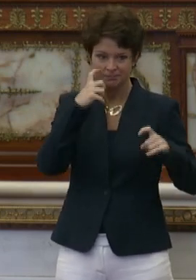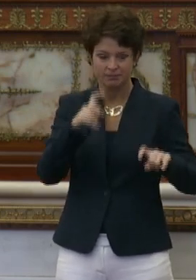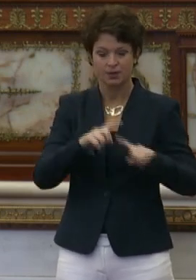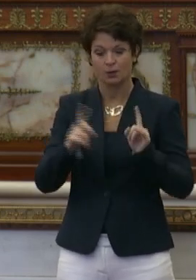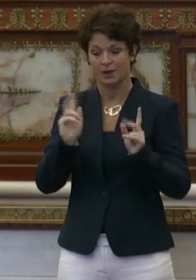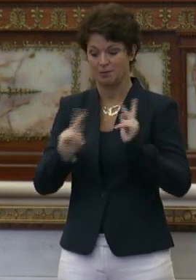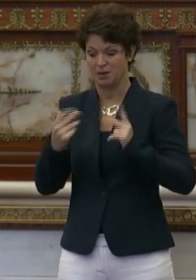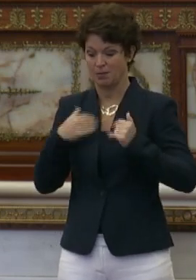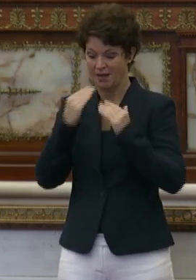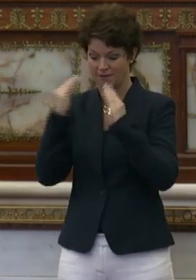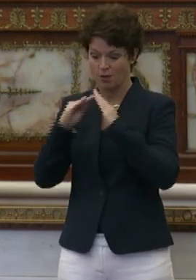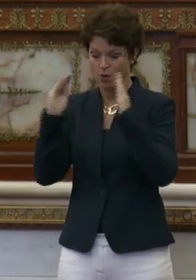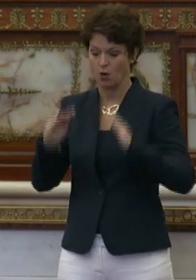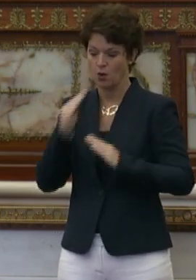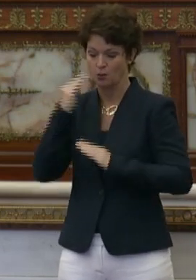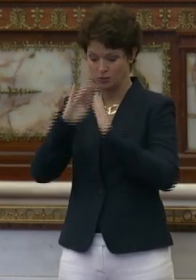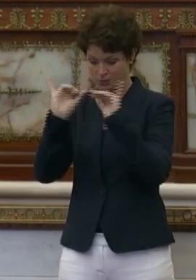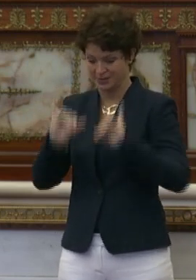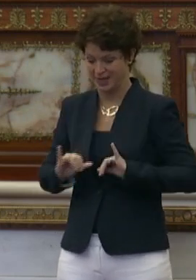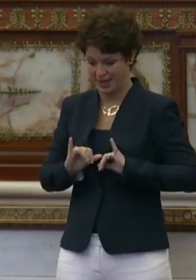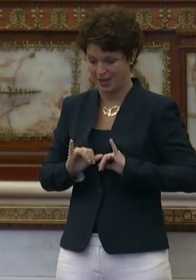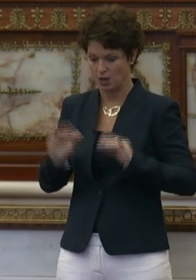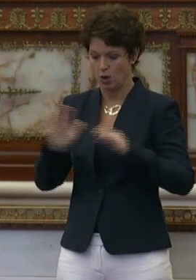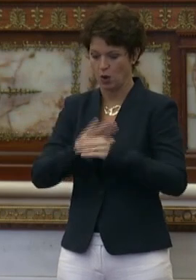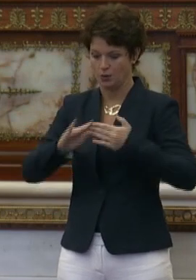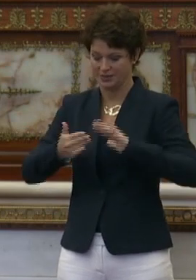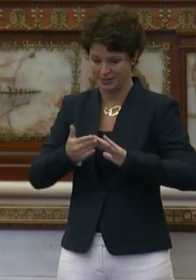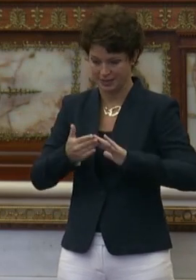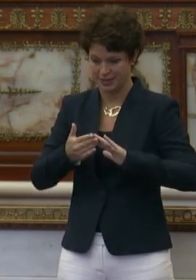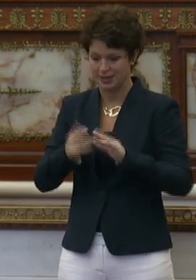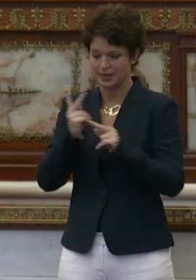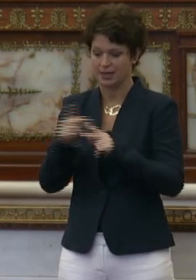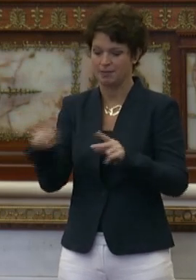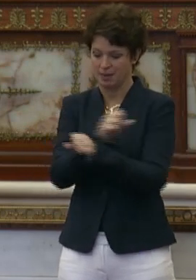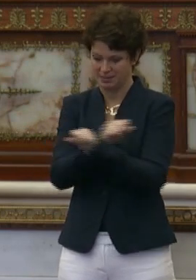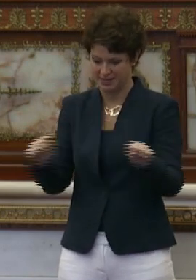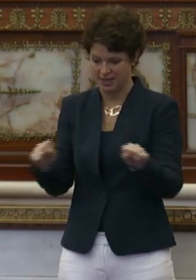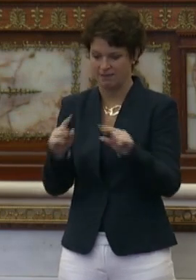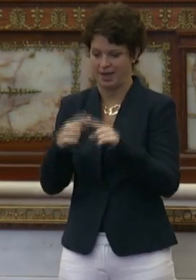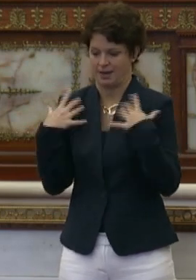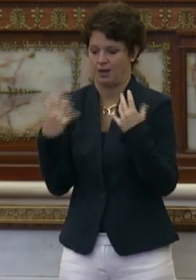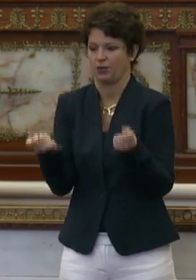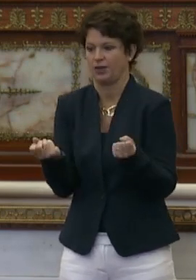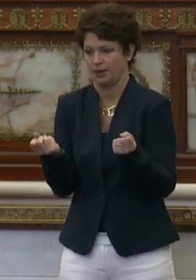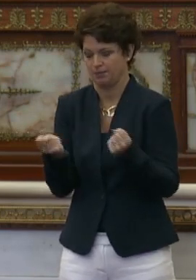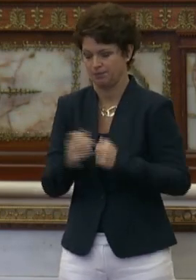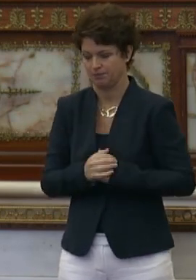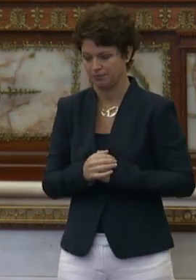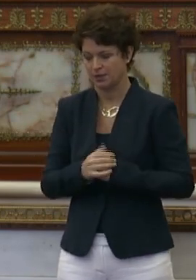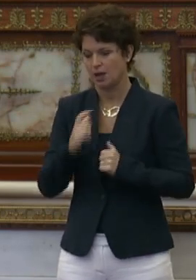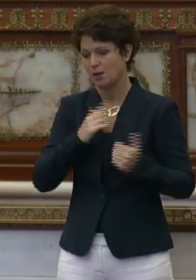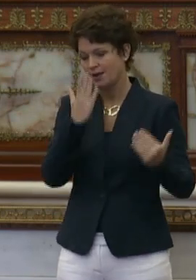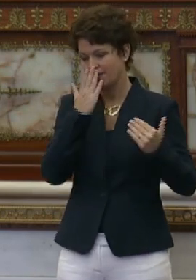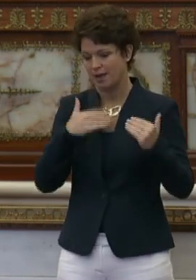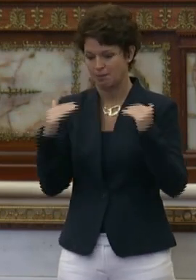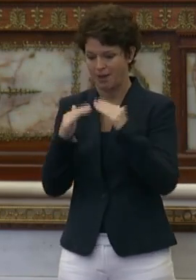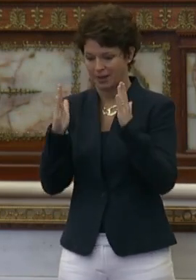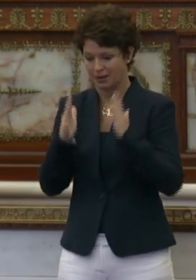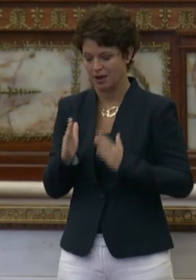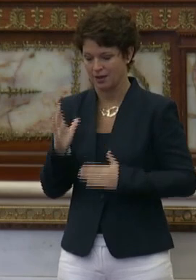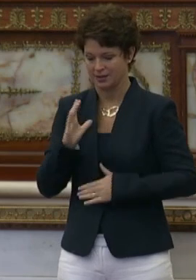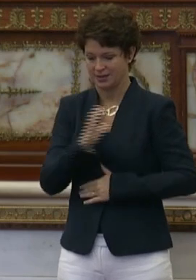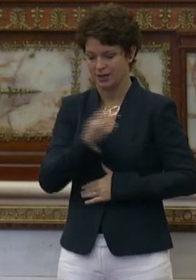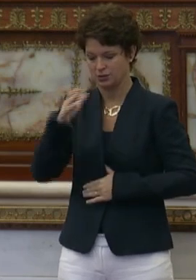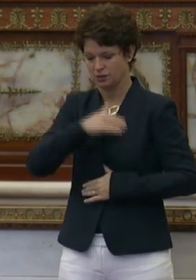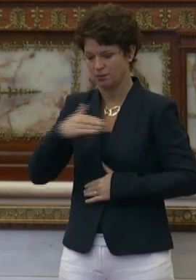homes to stay in, our whole city can be safer and healthier. I want to thank my colleagues, Councilmember